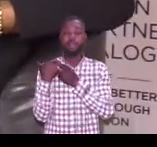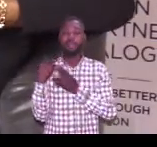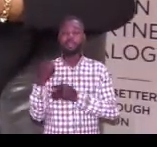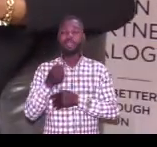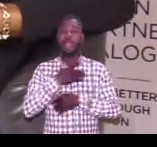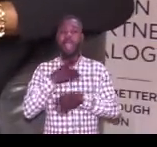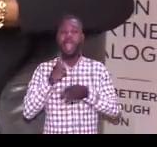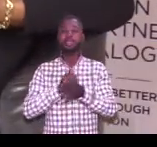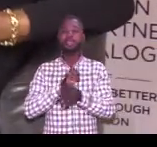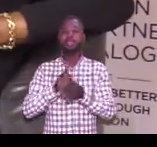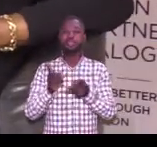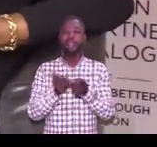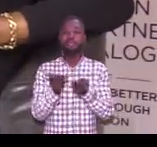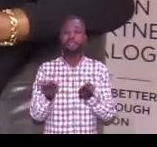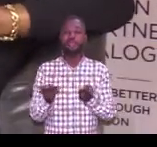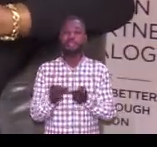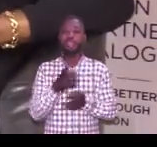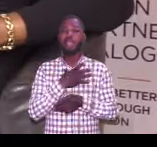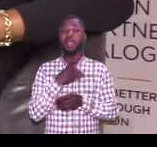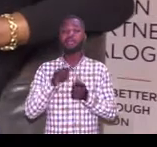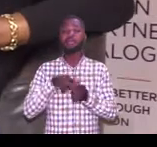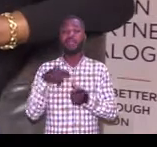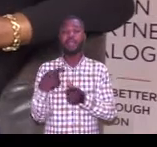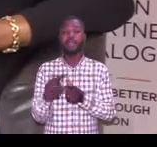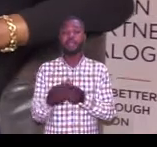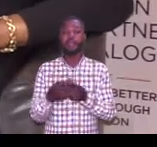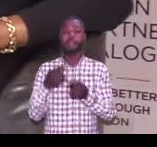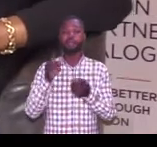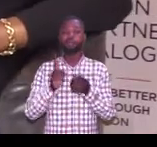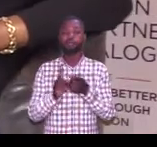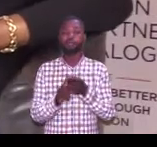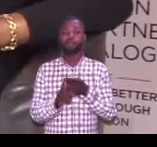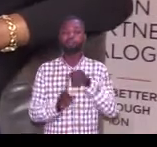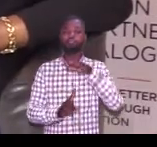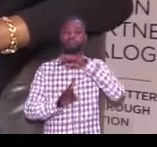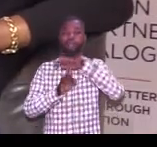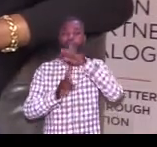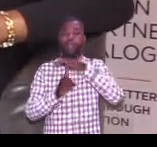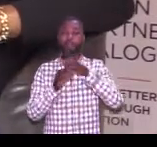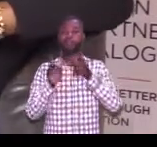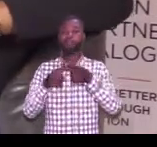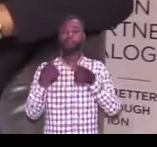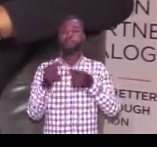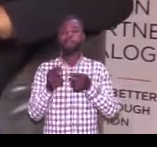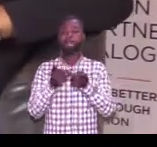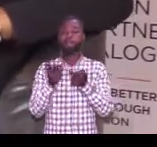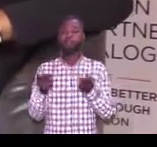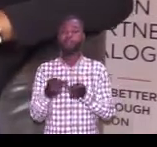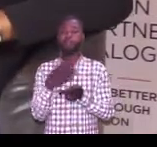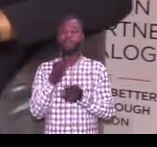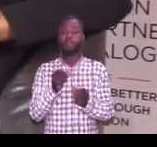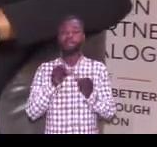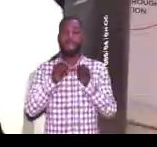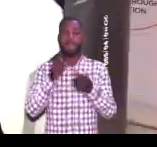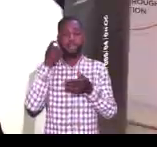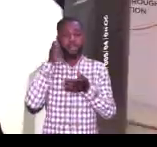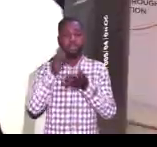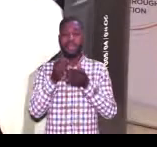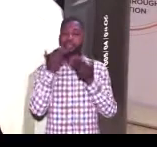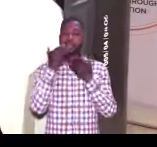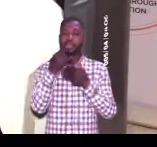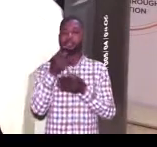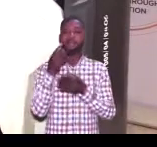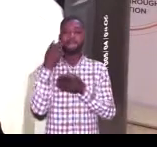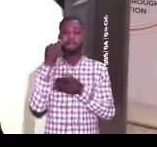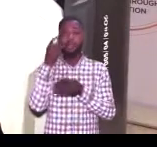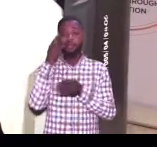responsibilities and duty posts, and then to climax to the position of a permanent secretary. Yes, thank